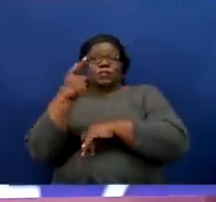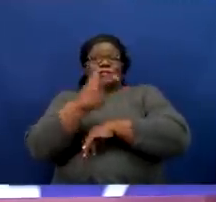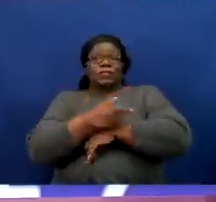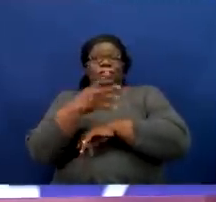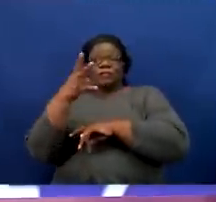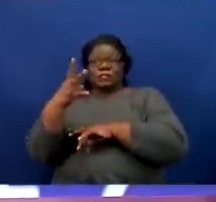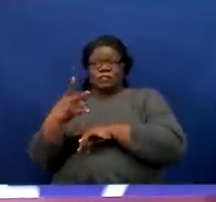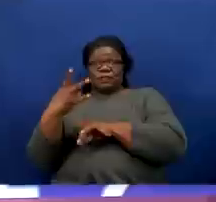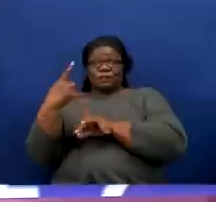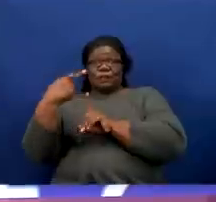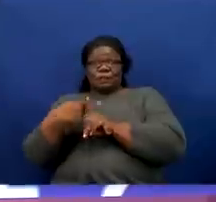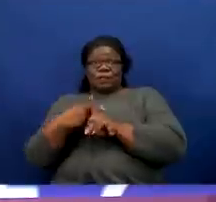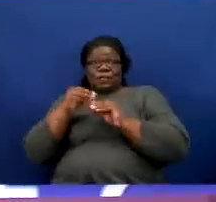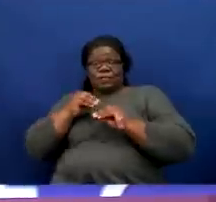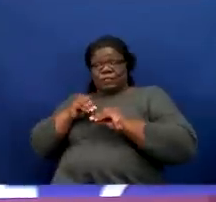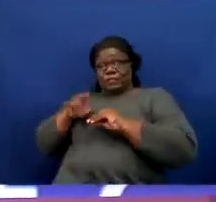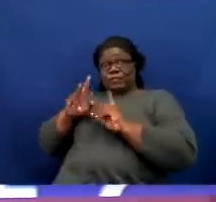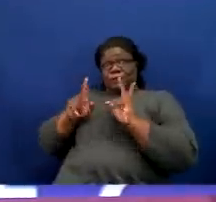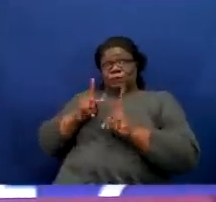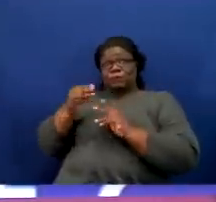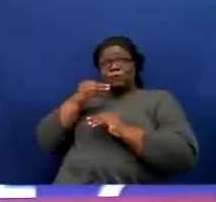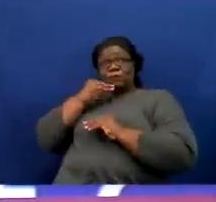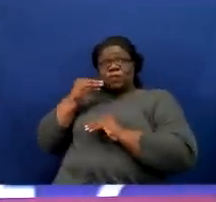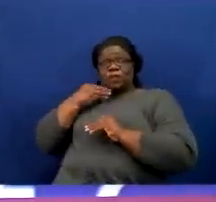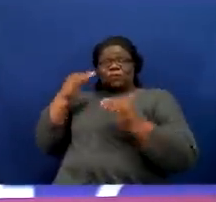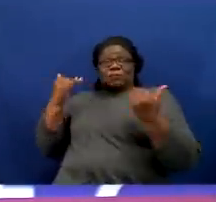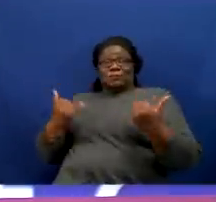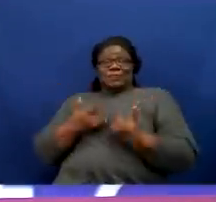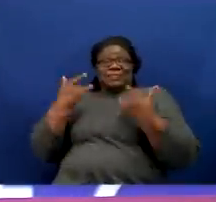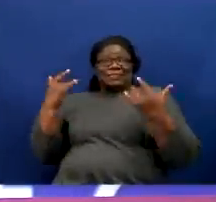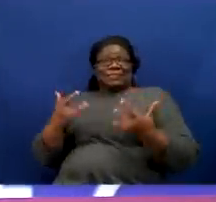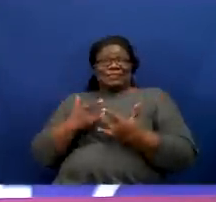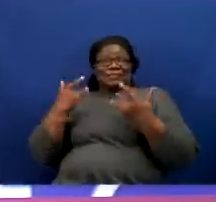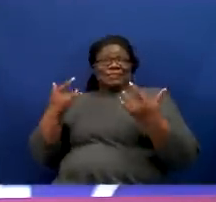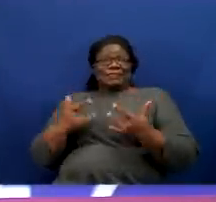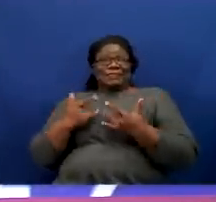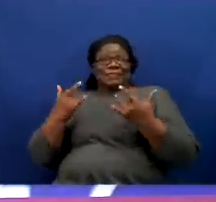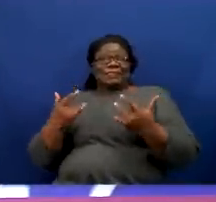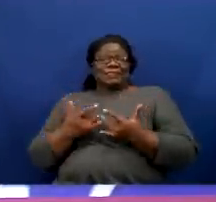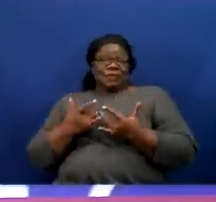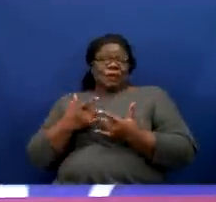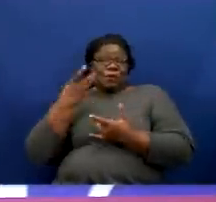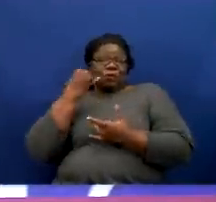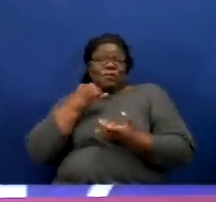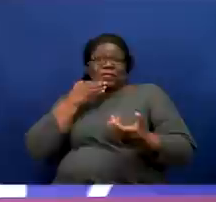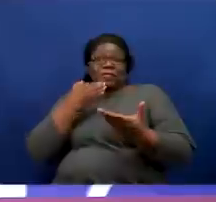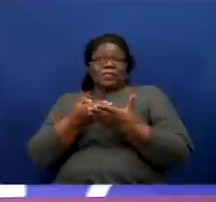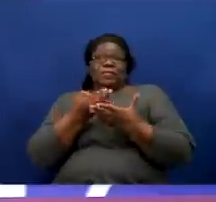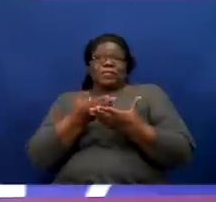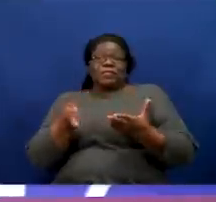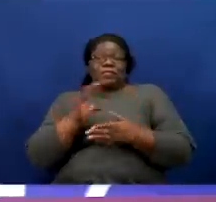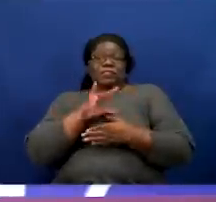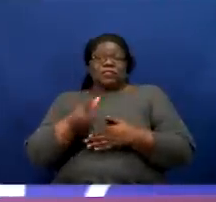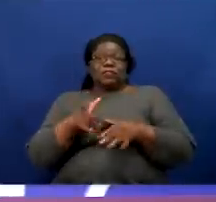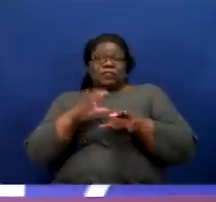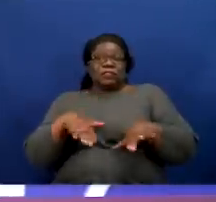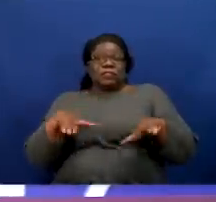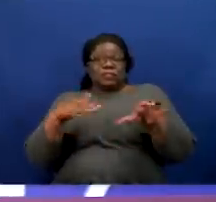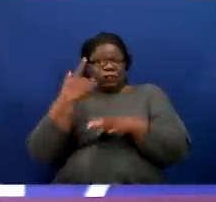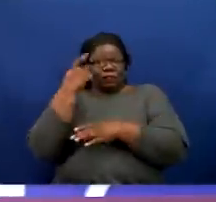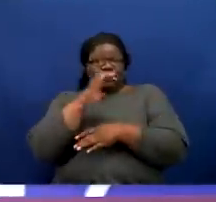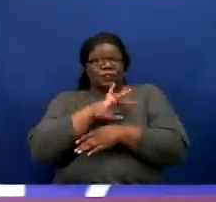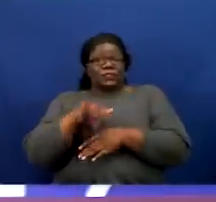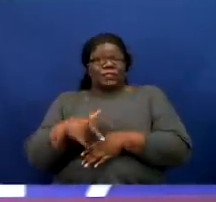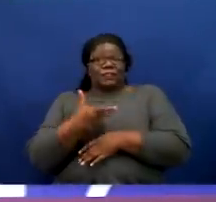the people to their homes, joyful and glad in heart for the good things the Lord had done for